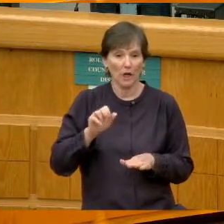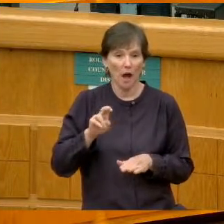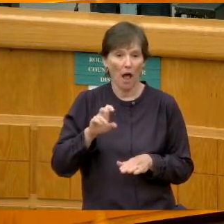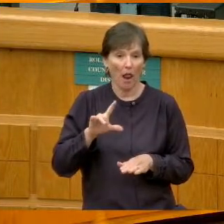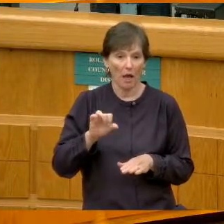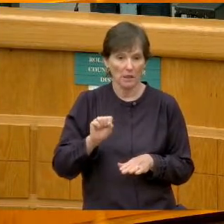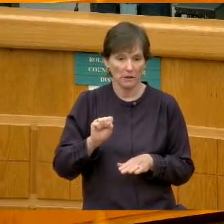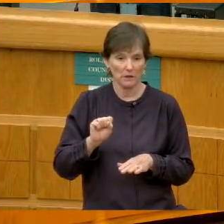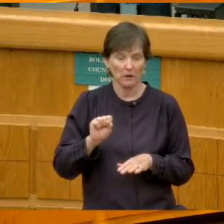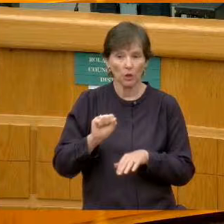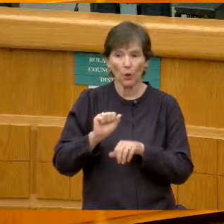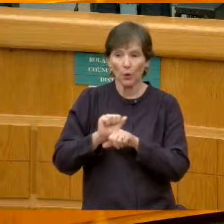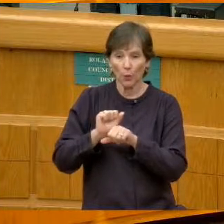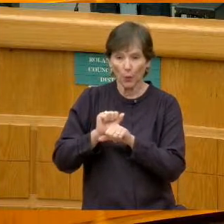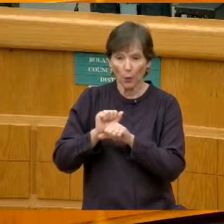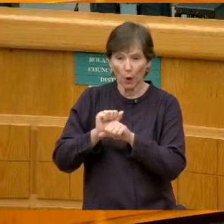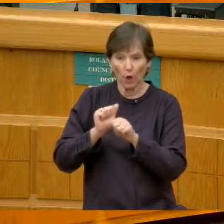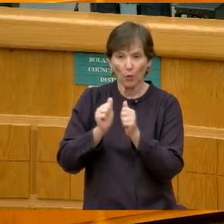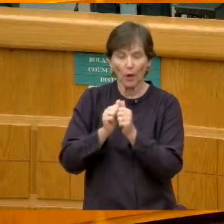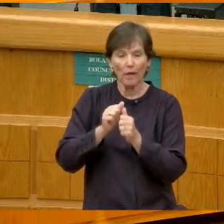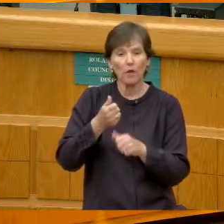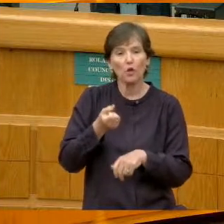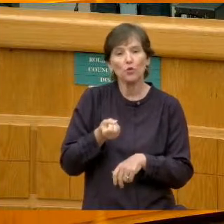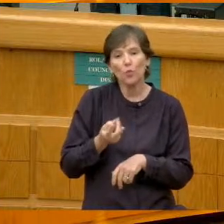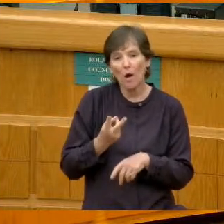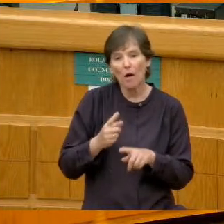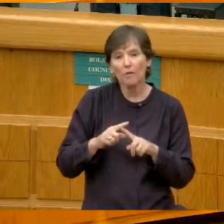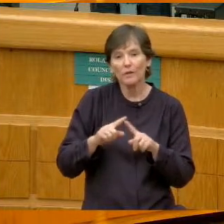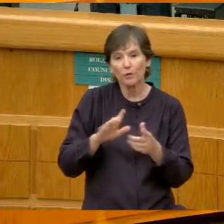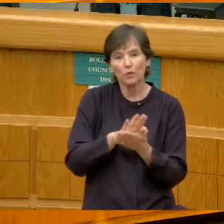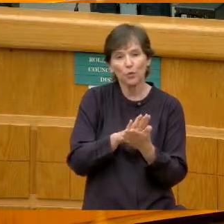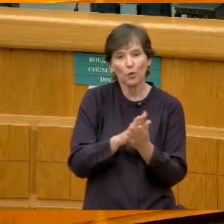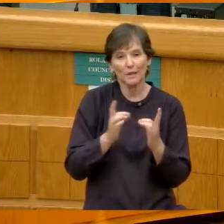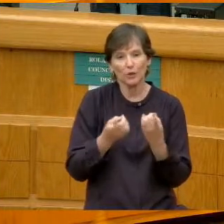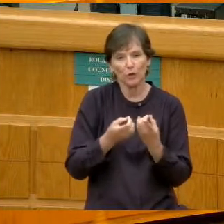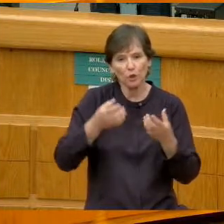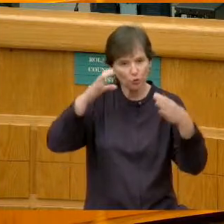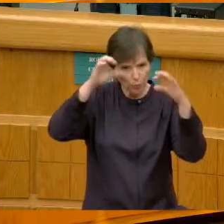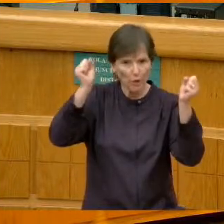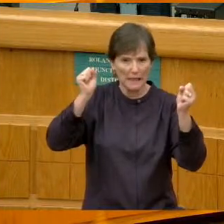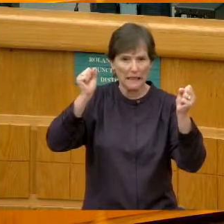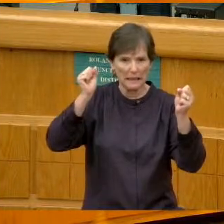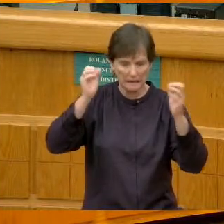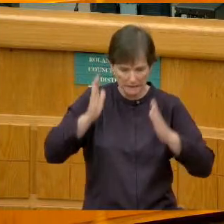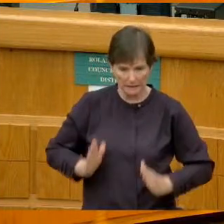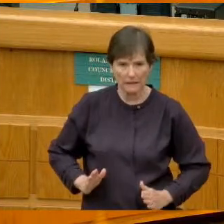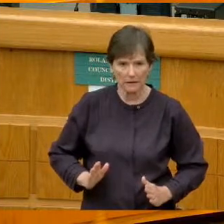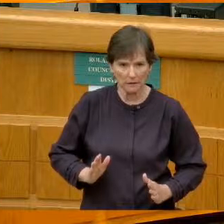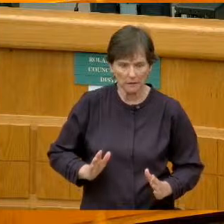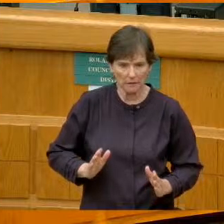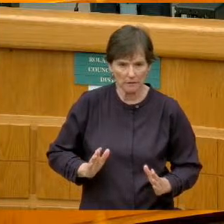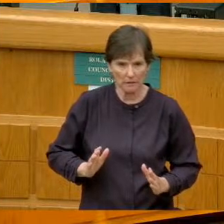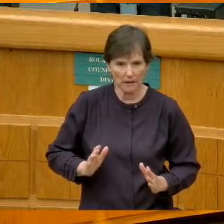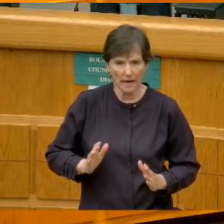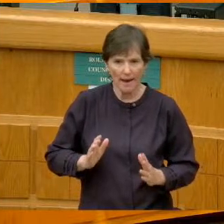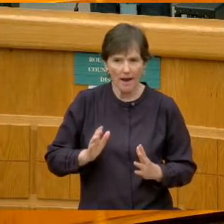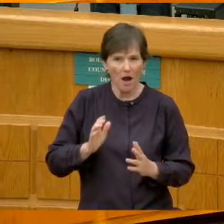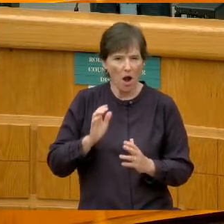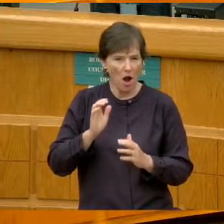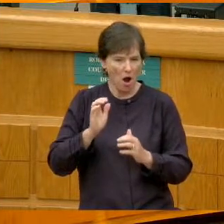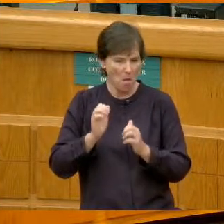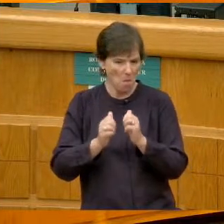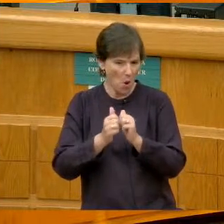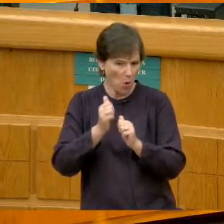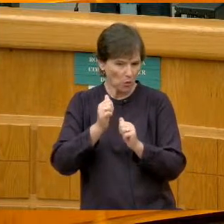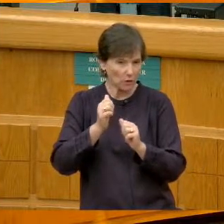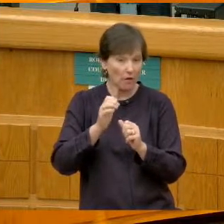different superintendents of the 12 different school districts that are either entirely in Nueces